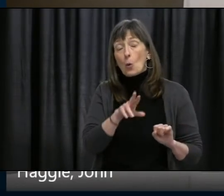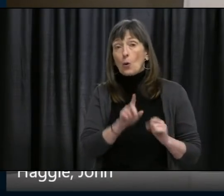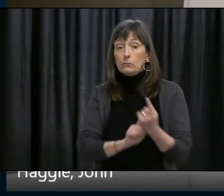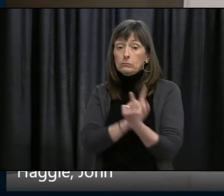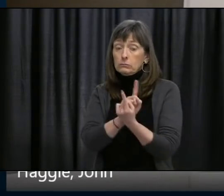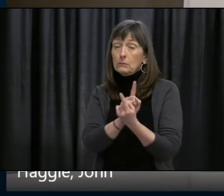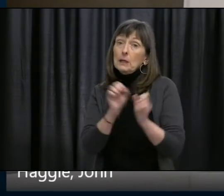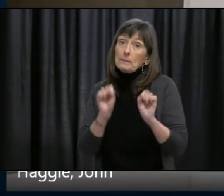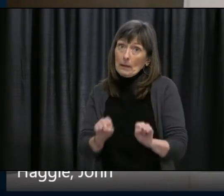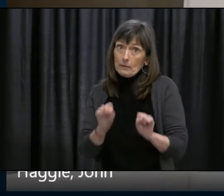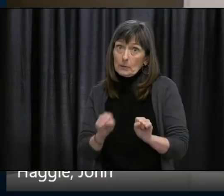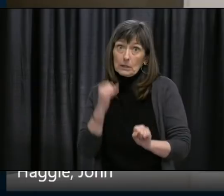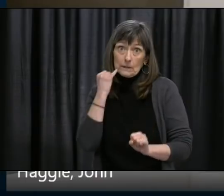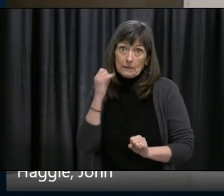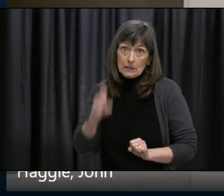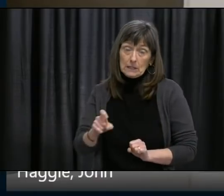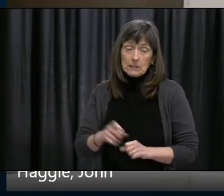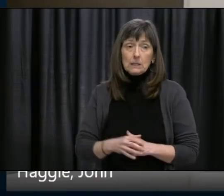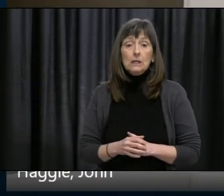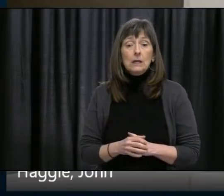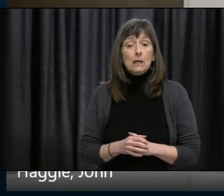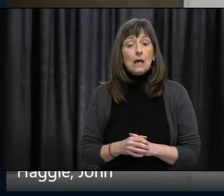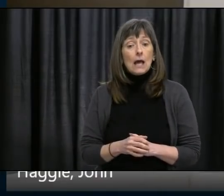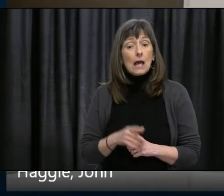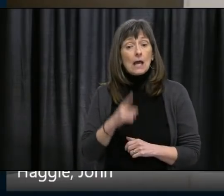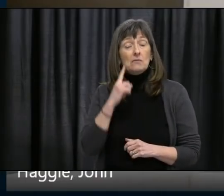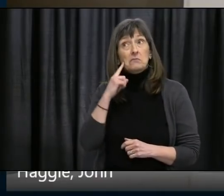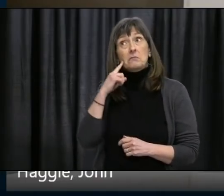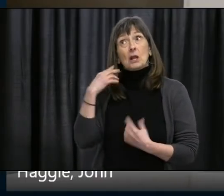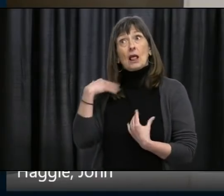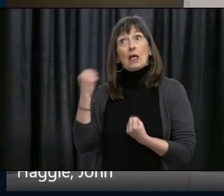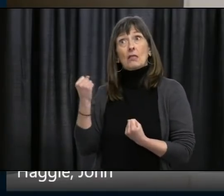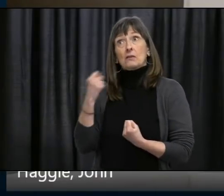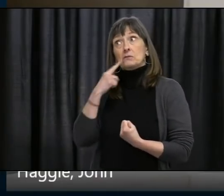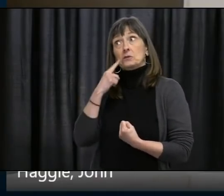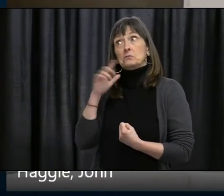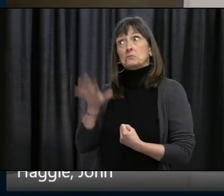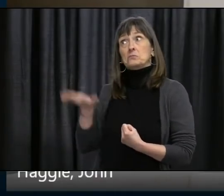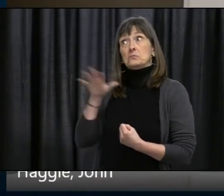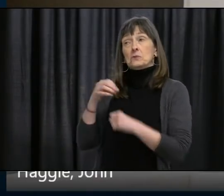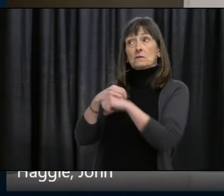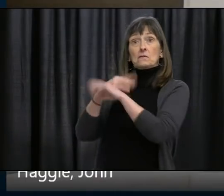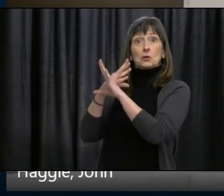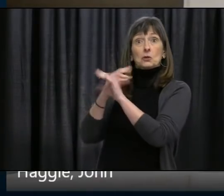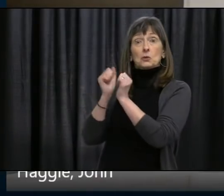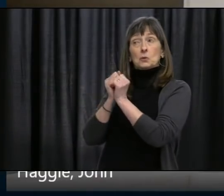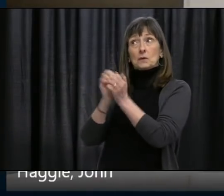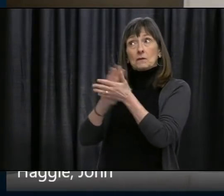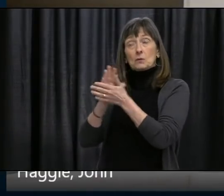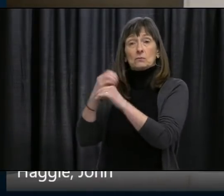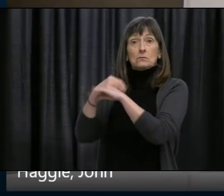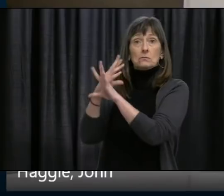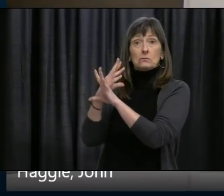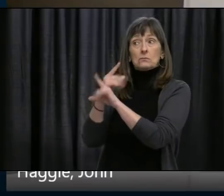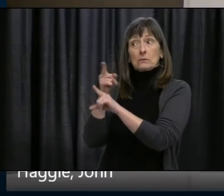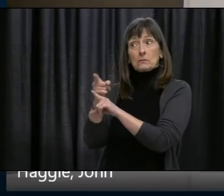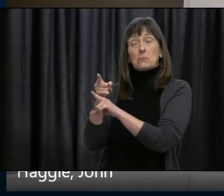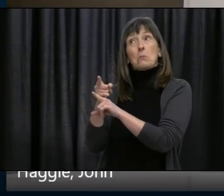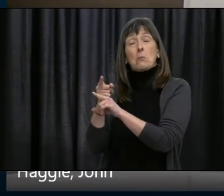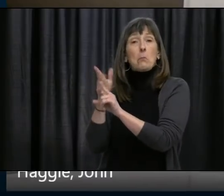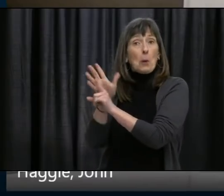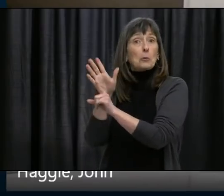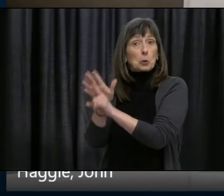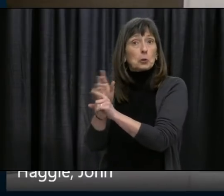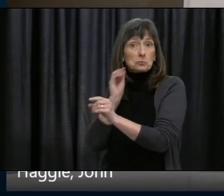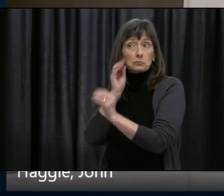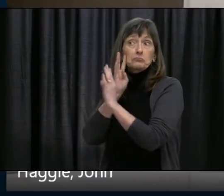or face-to-face. And I'm told that the mental health world, the virtual consults, particularly the ones with video, have become quite